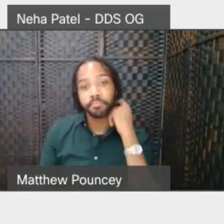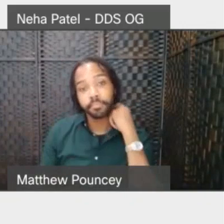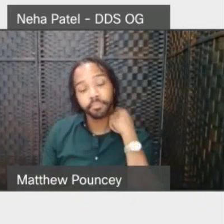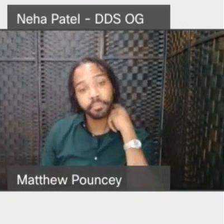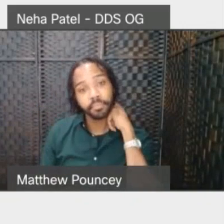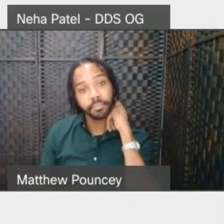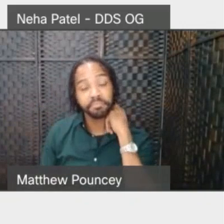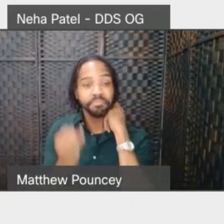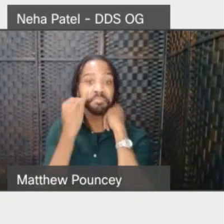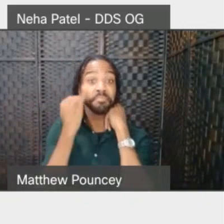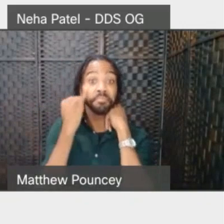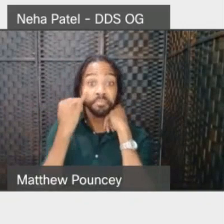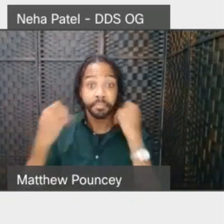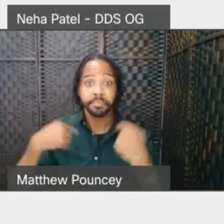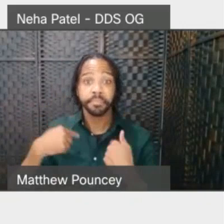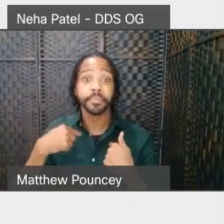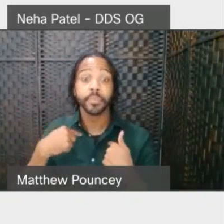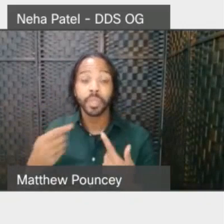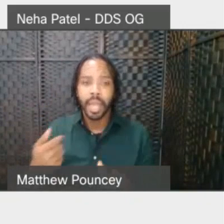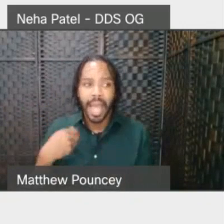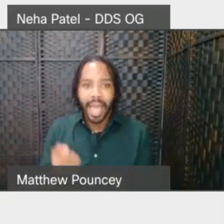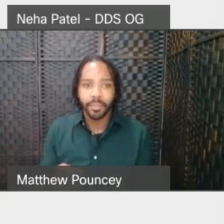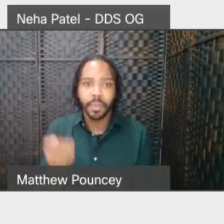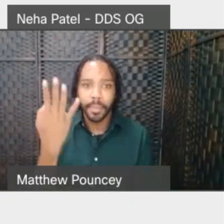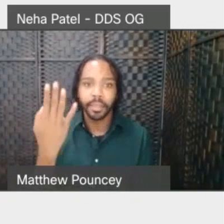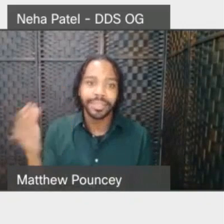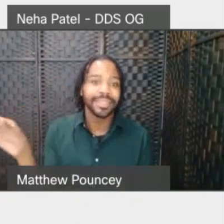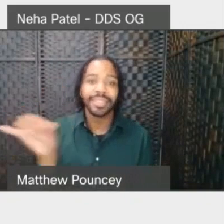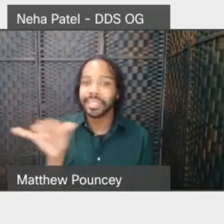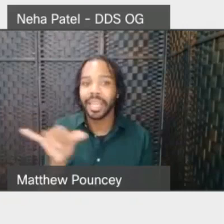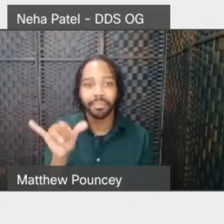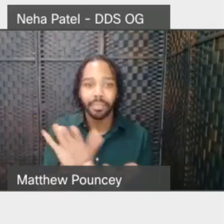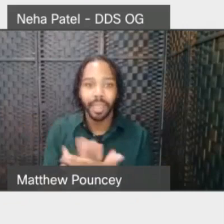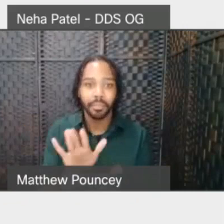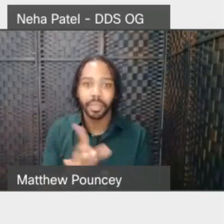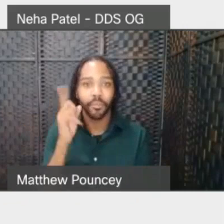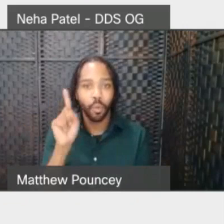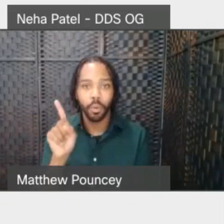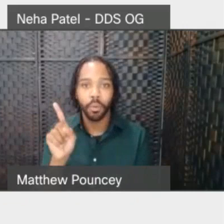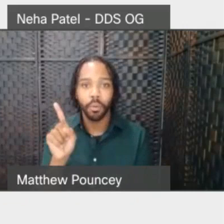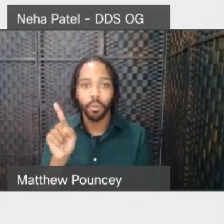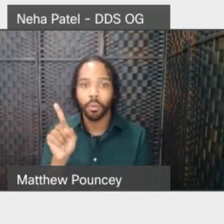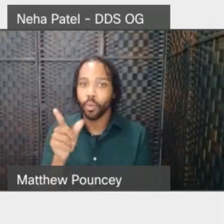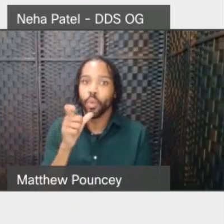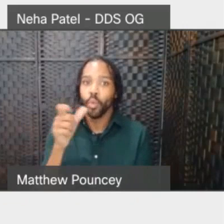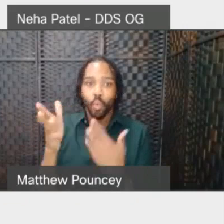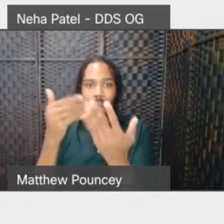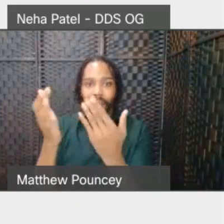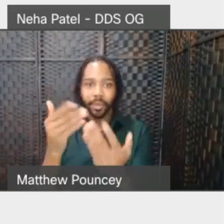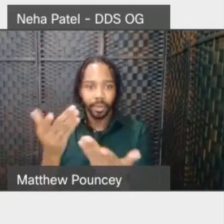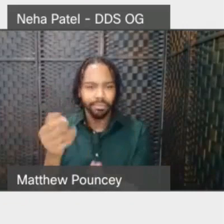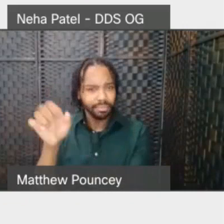it was me, I would have to submit the same documentation or attestation to one person, to whoever it is. So it is